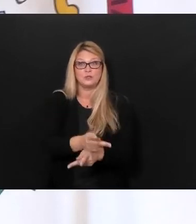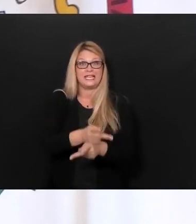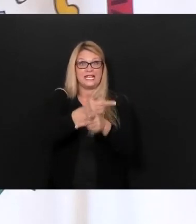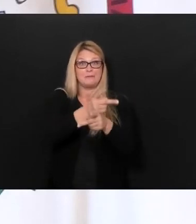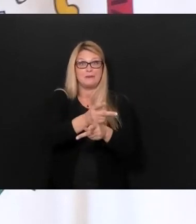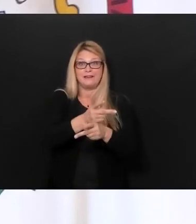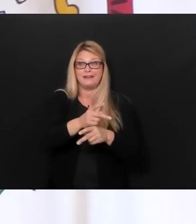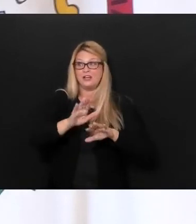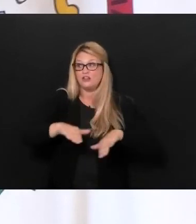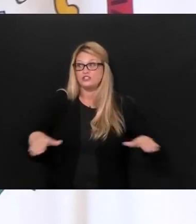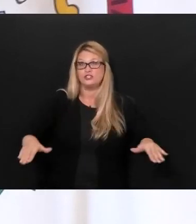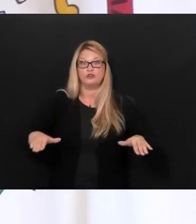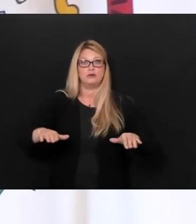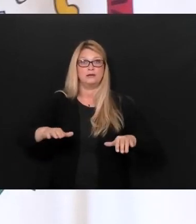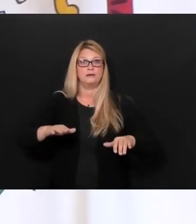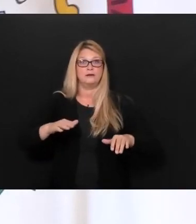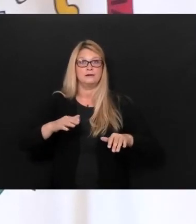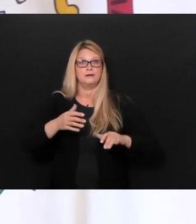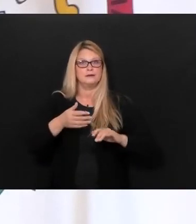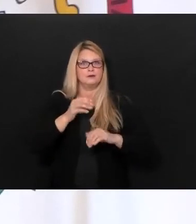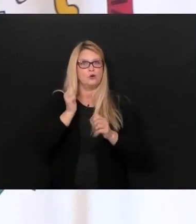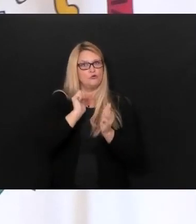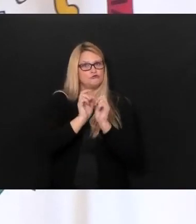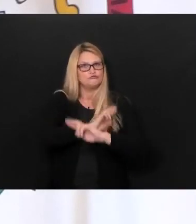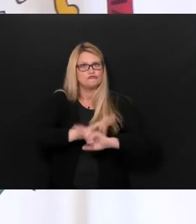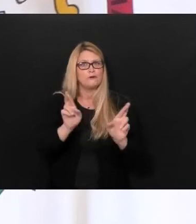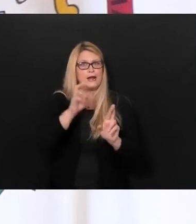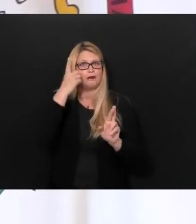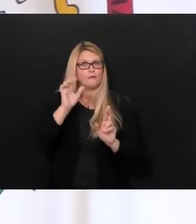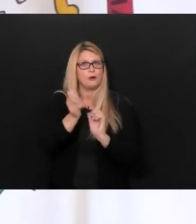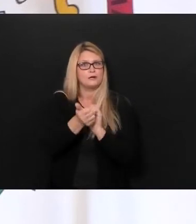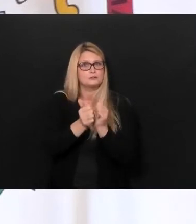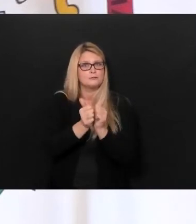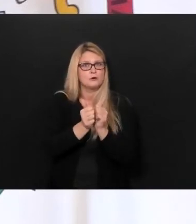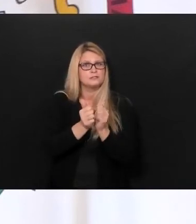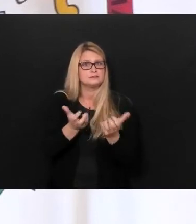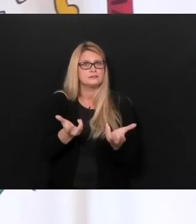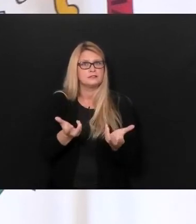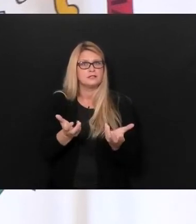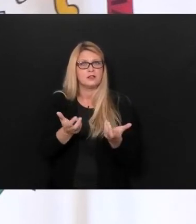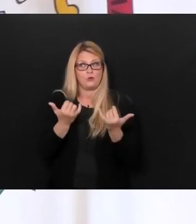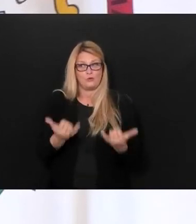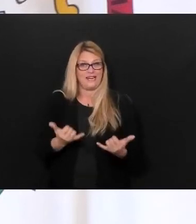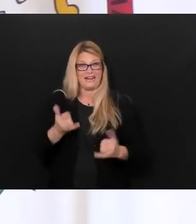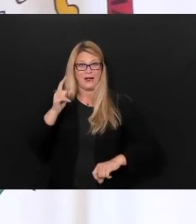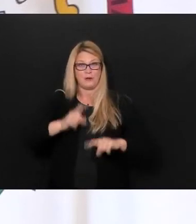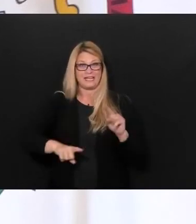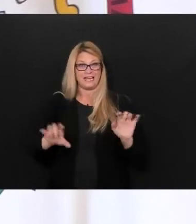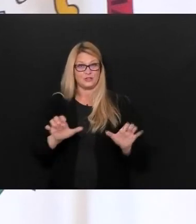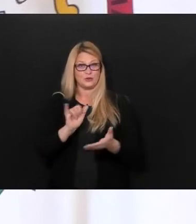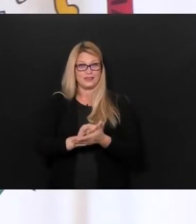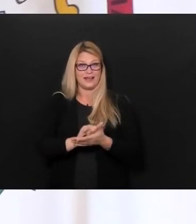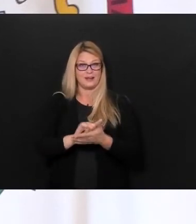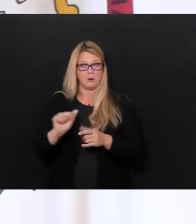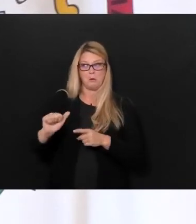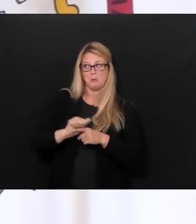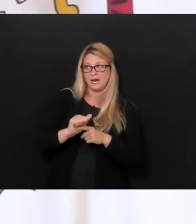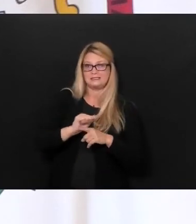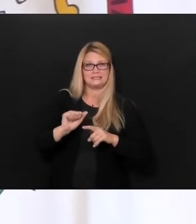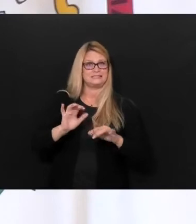in shape and everything. Well, right now, we can't do that. because right now is too